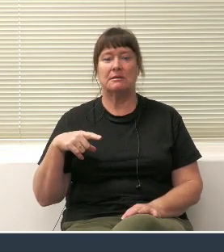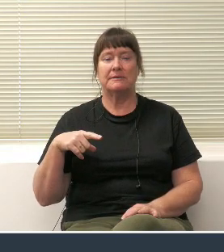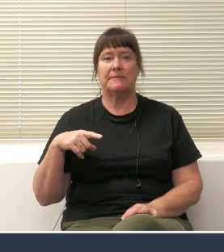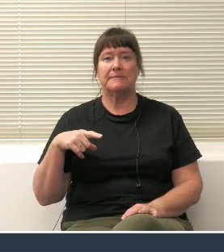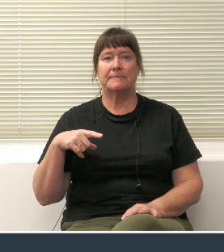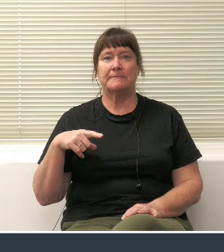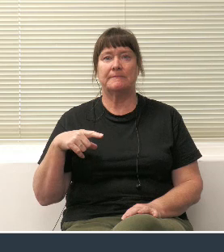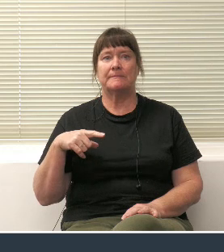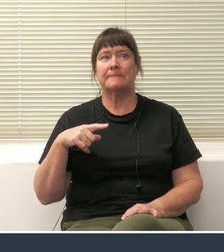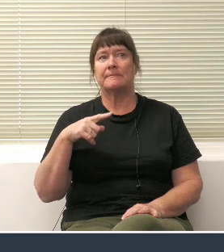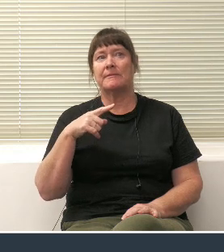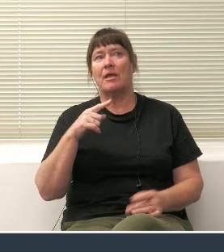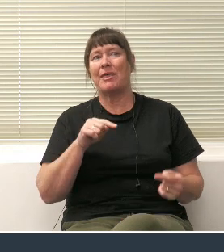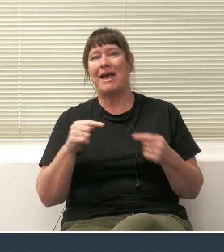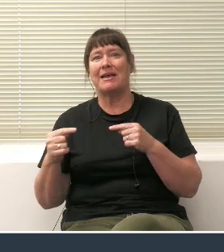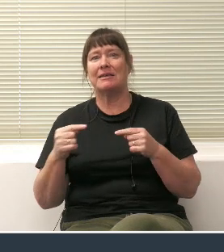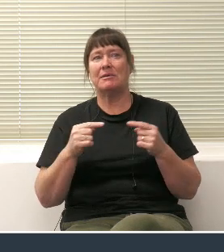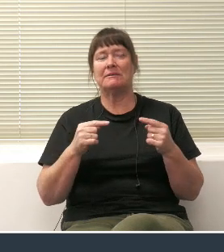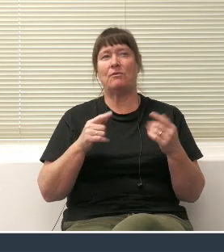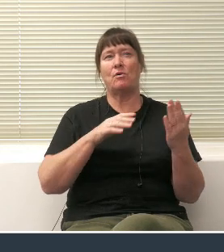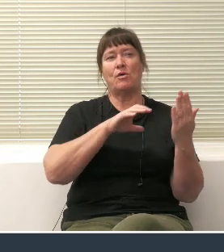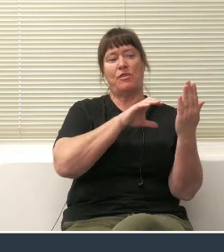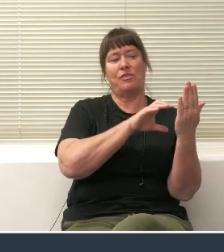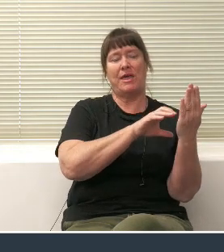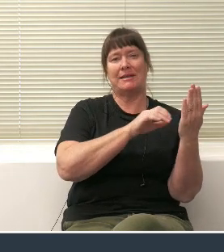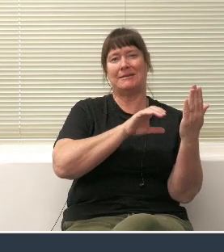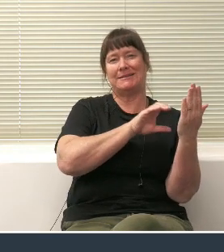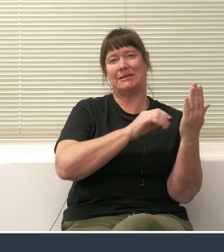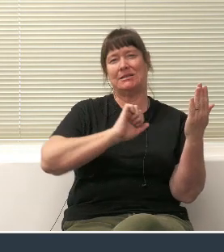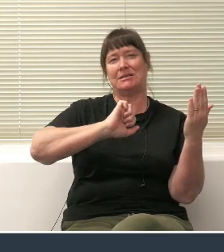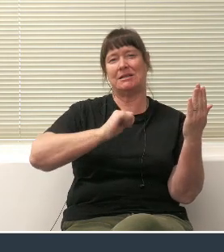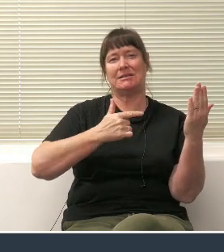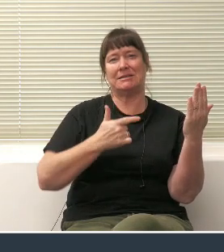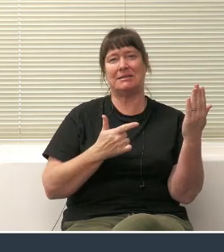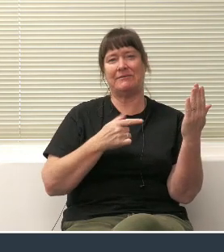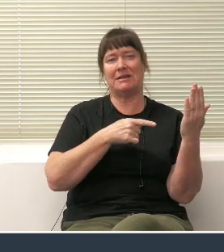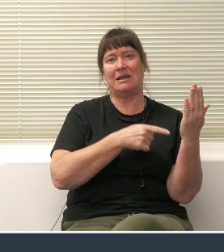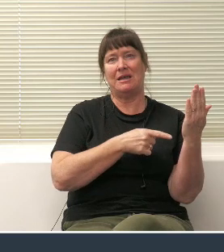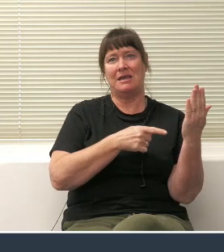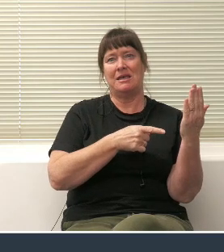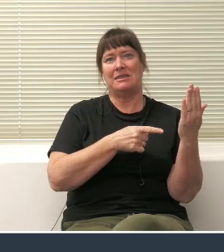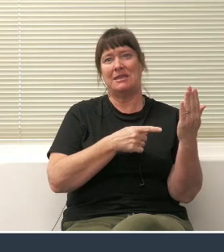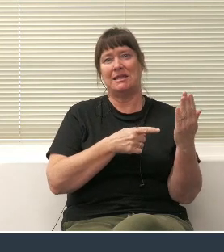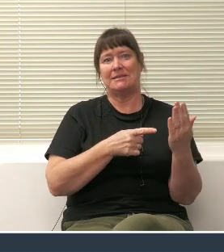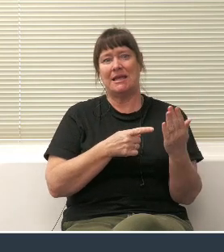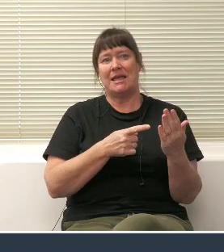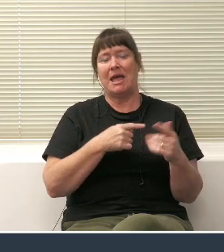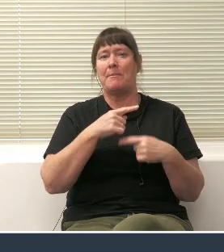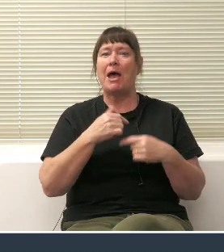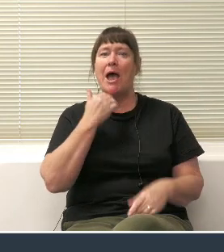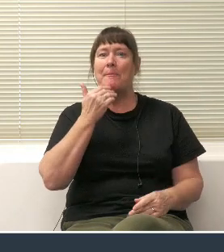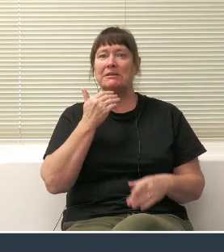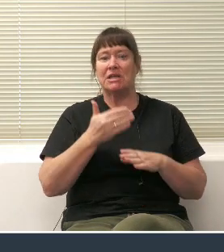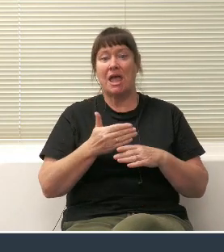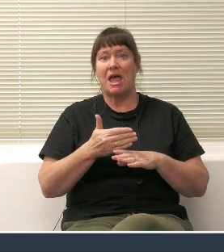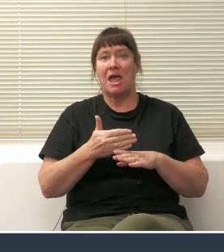the case law on Section 97 is about exactly how much certainty there is in advance,